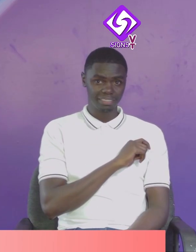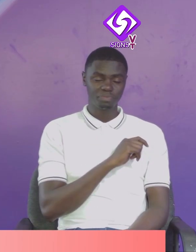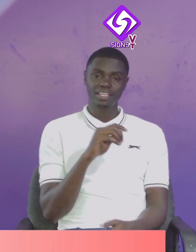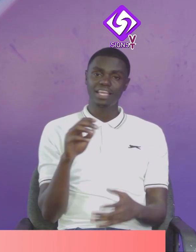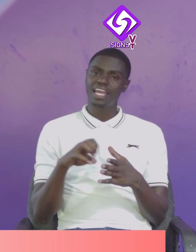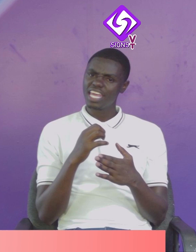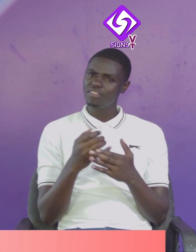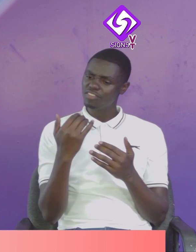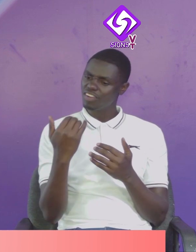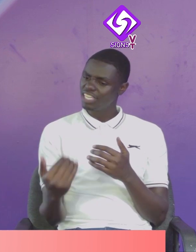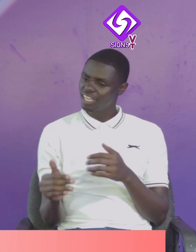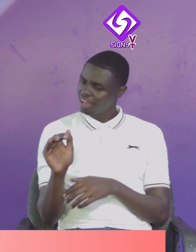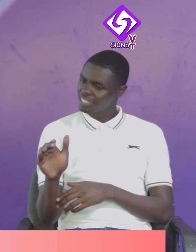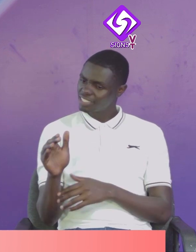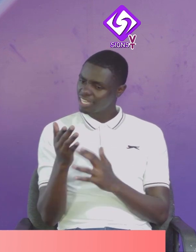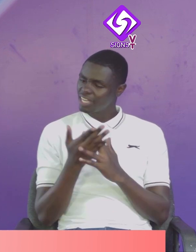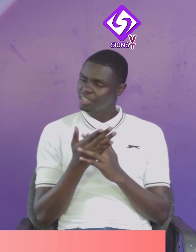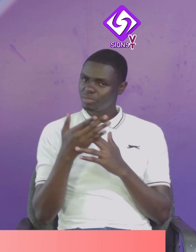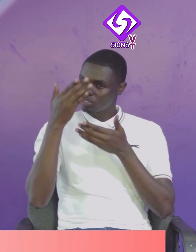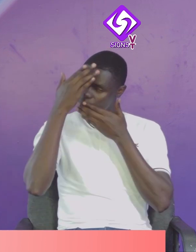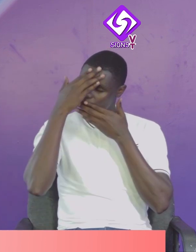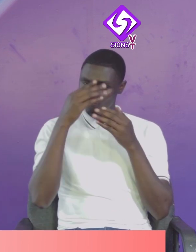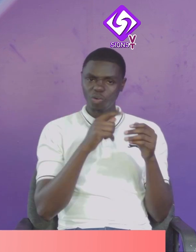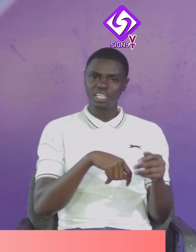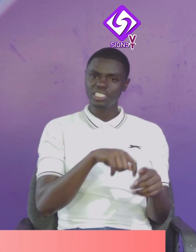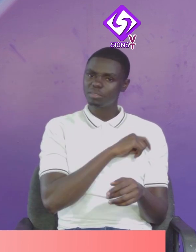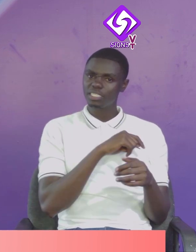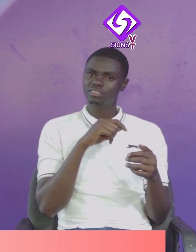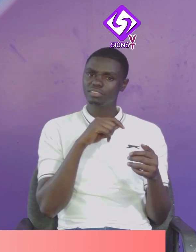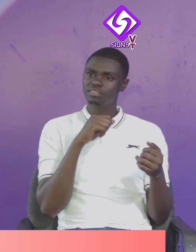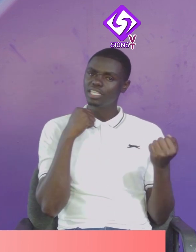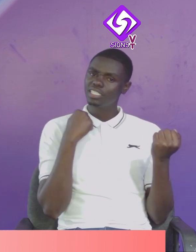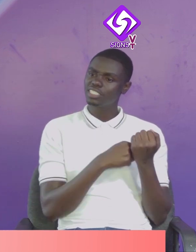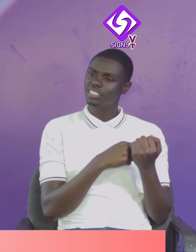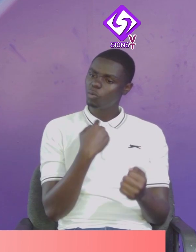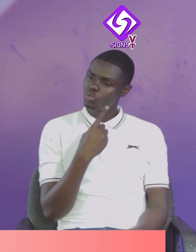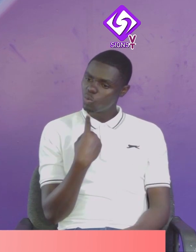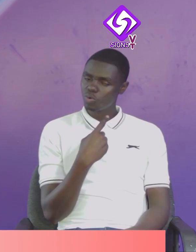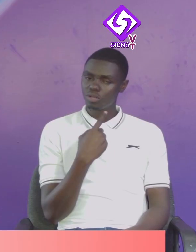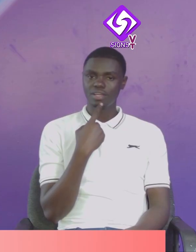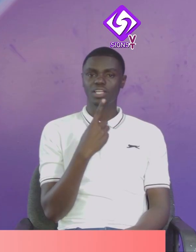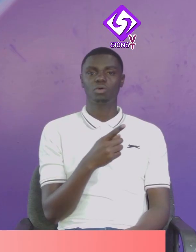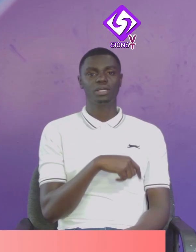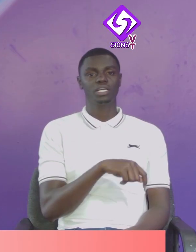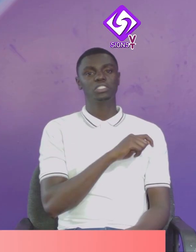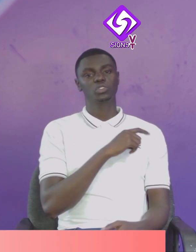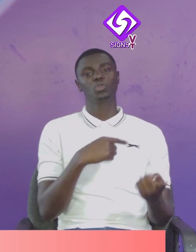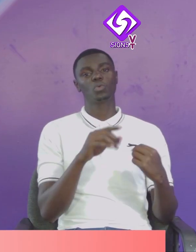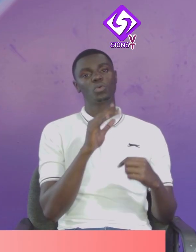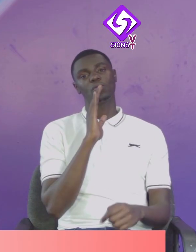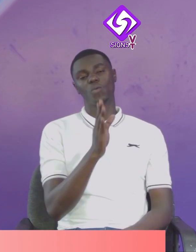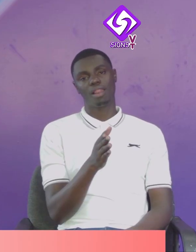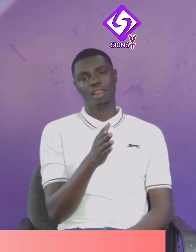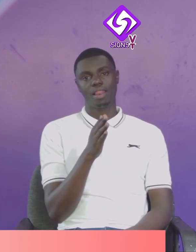is asked between Morocco and Spain, who are you placing your bet on? He will tell you straight Spain. And that is because of the